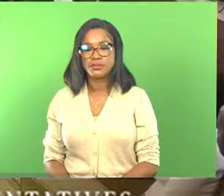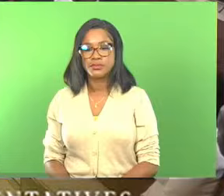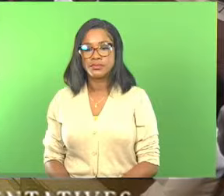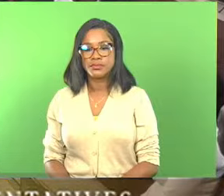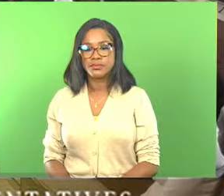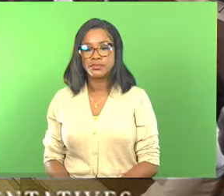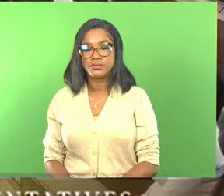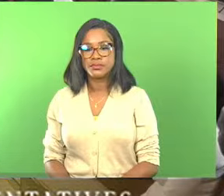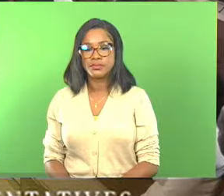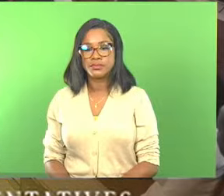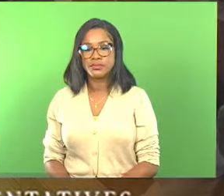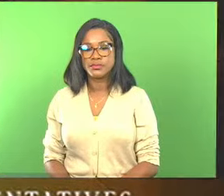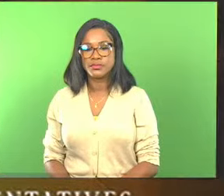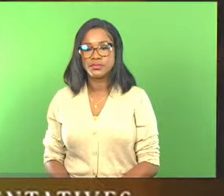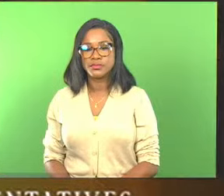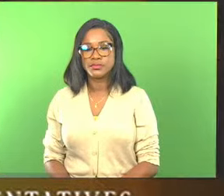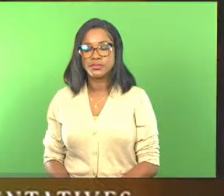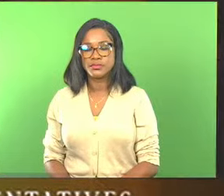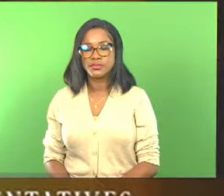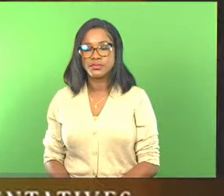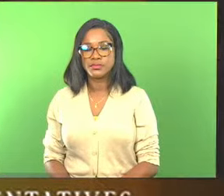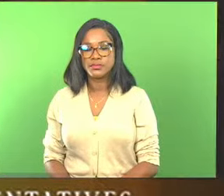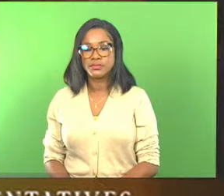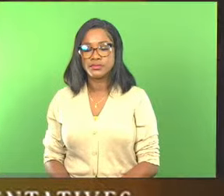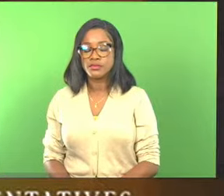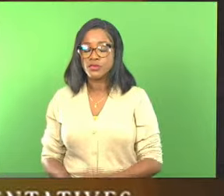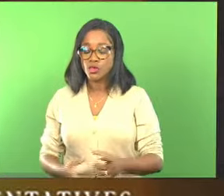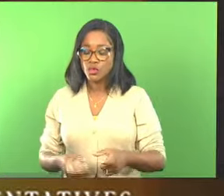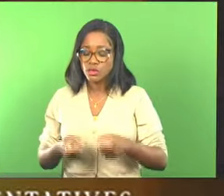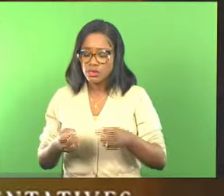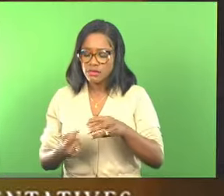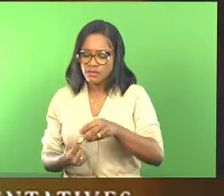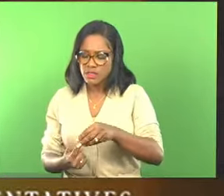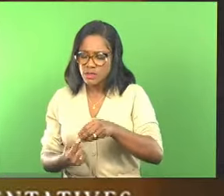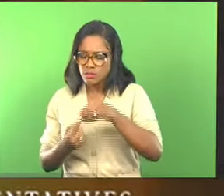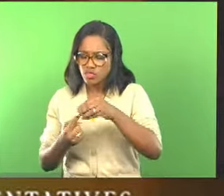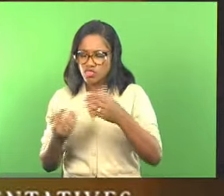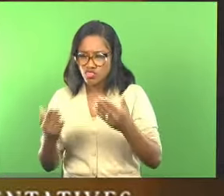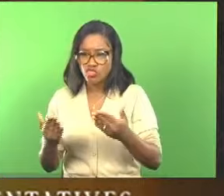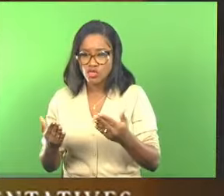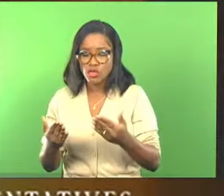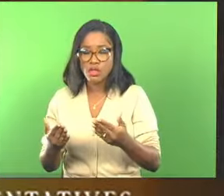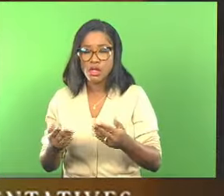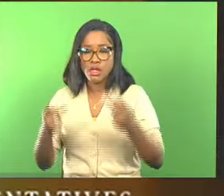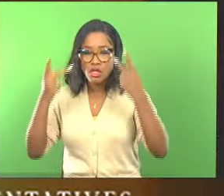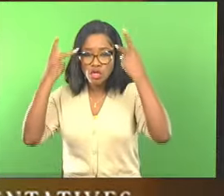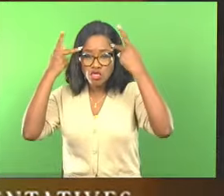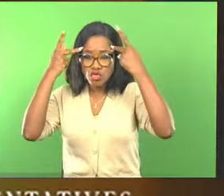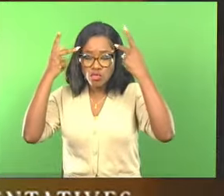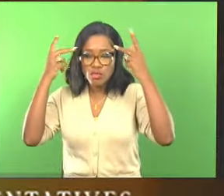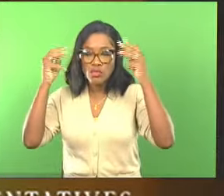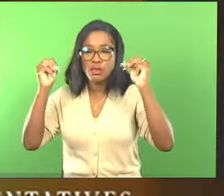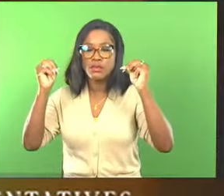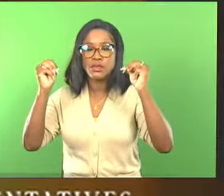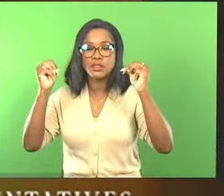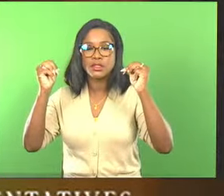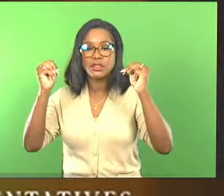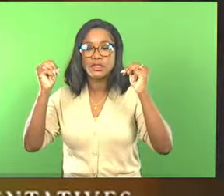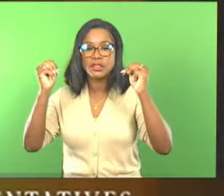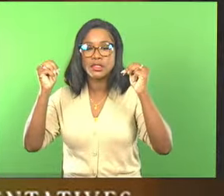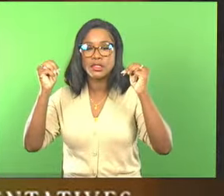I extend special greetings to Prime Minister Kamalaji